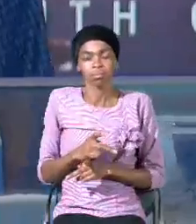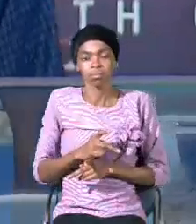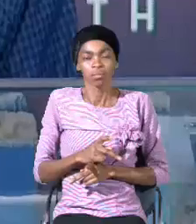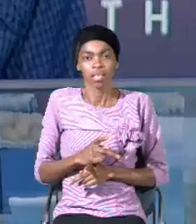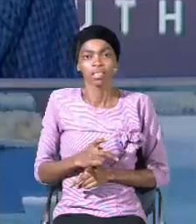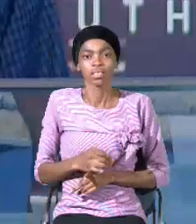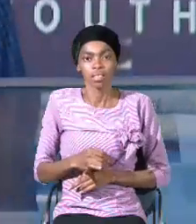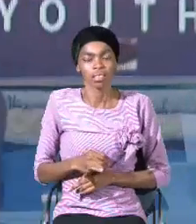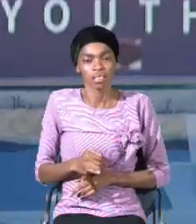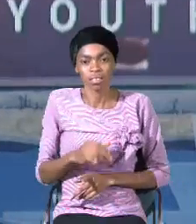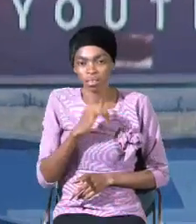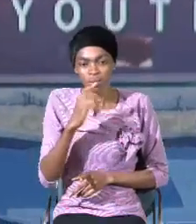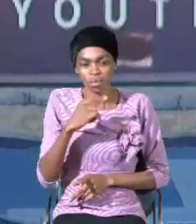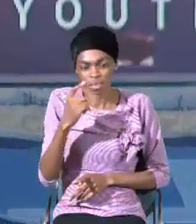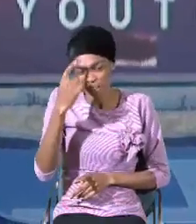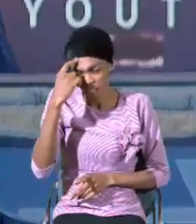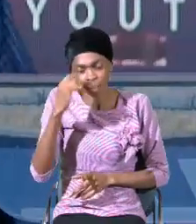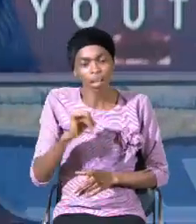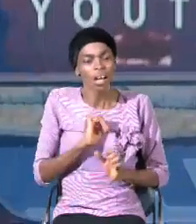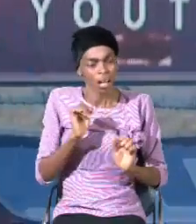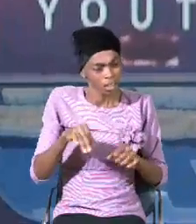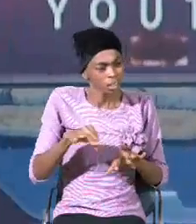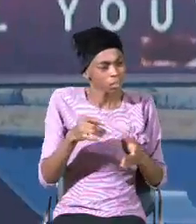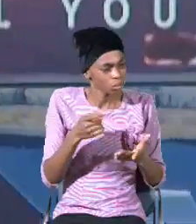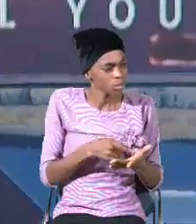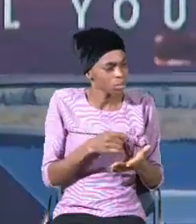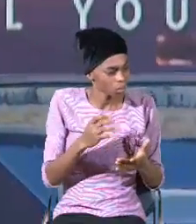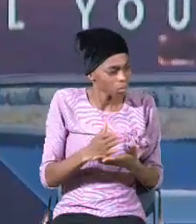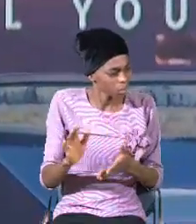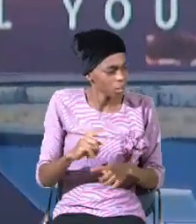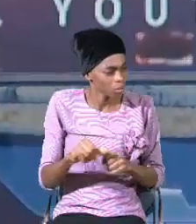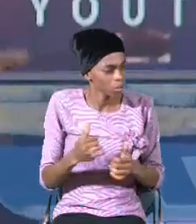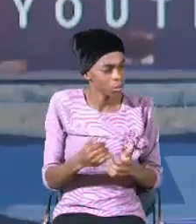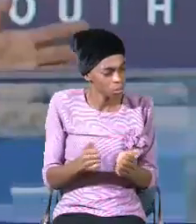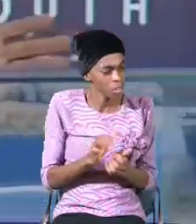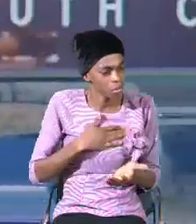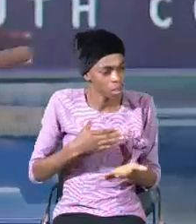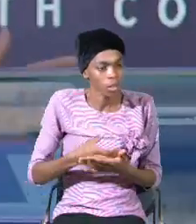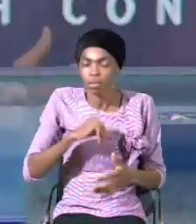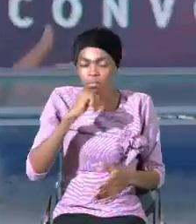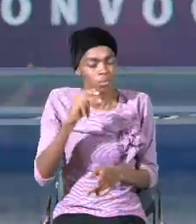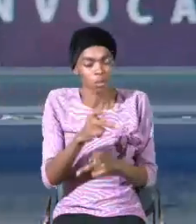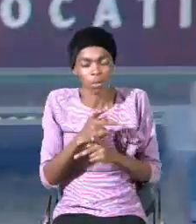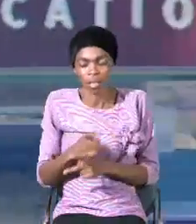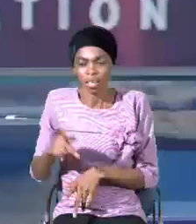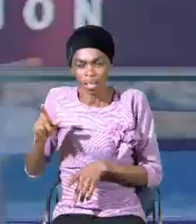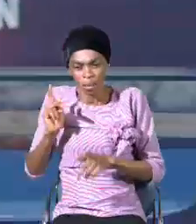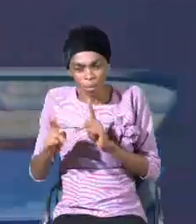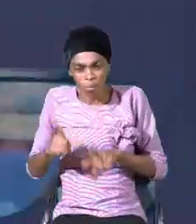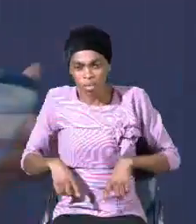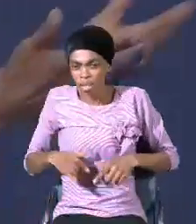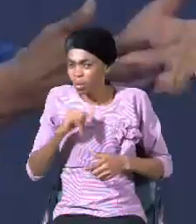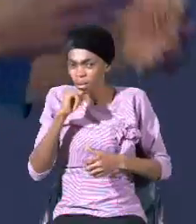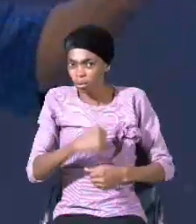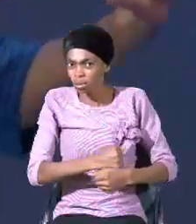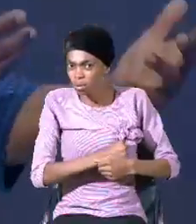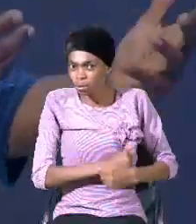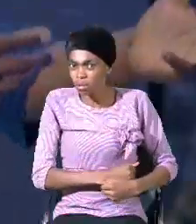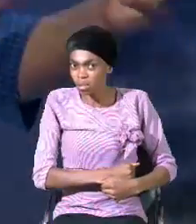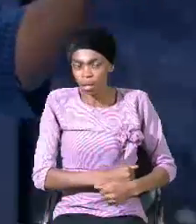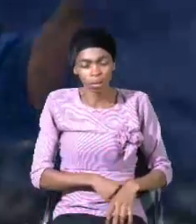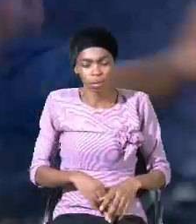can do something about that with my wealth and riches, that wasn't his concern. People's lives are not secured, and I can do